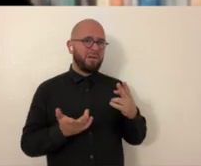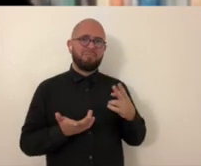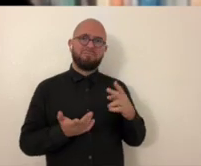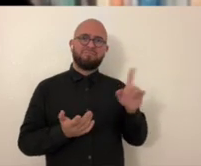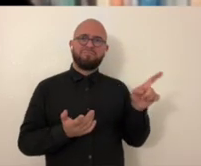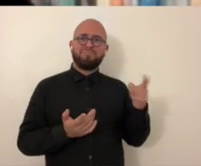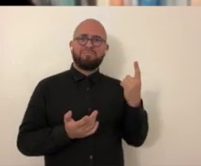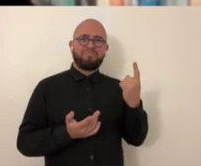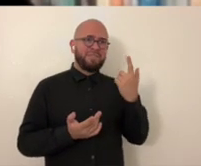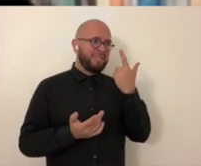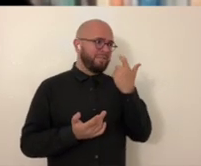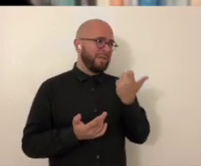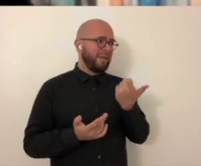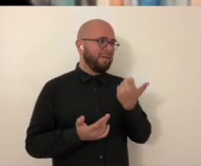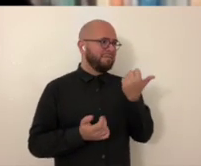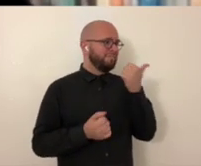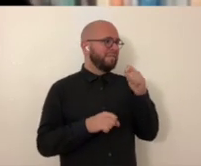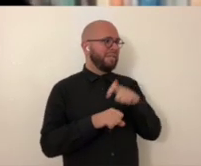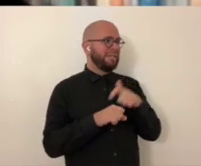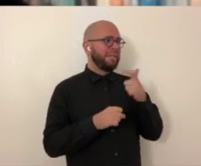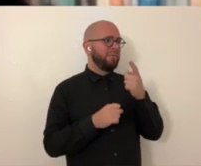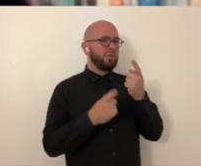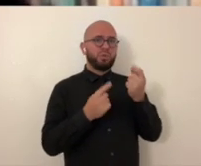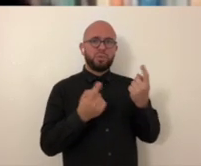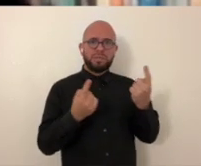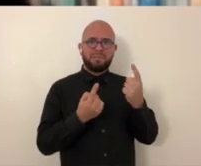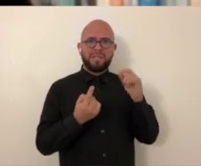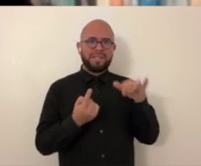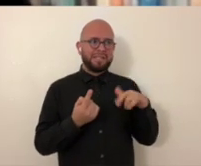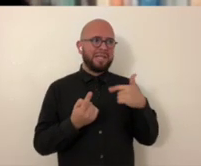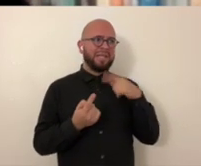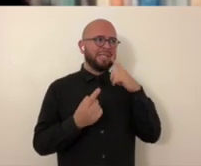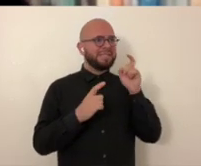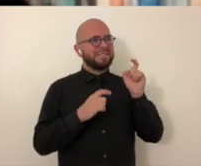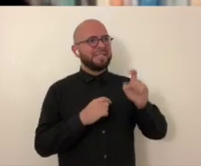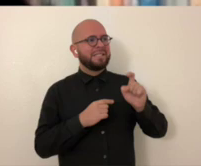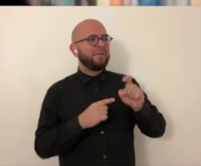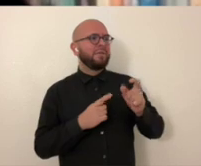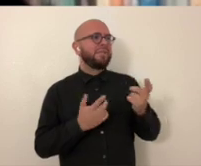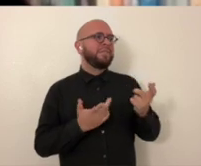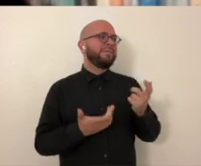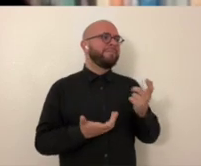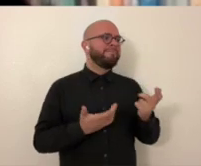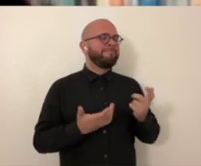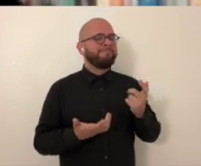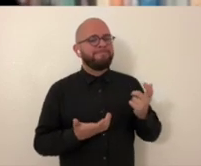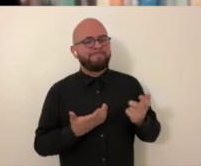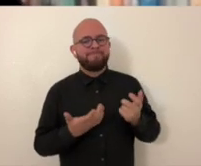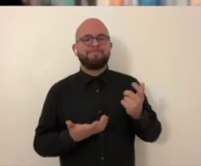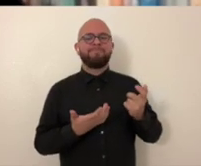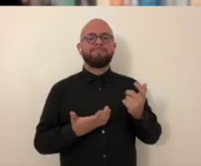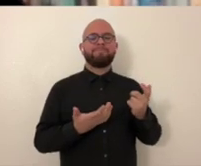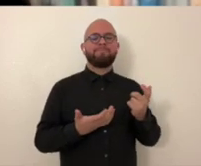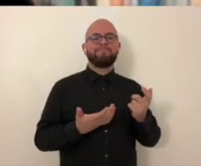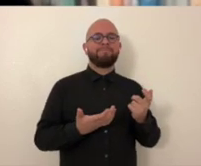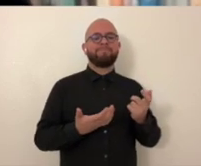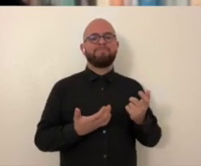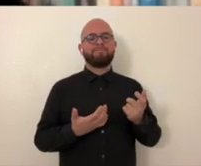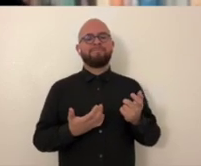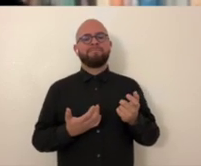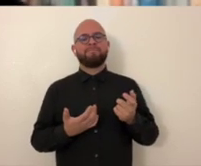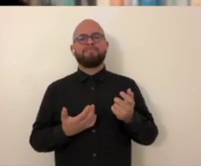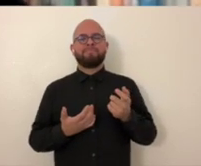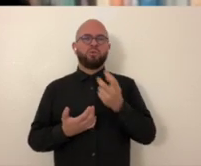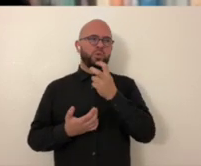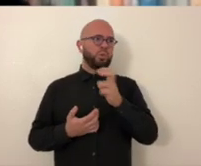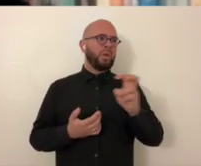kind of thing. Kind of a fun thing, just because, anytime you're doing something like that, it's